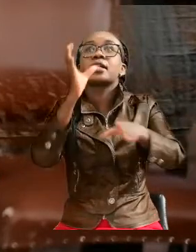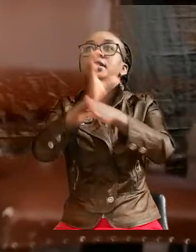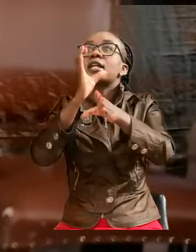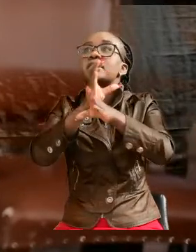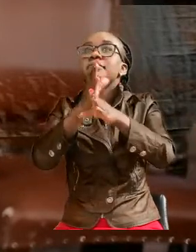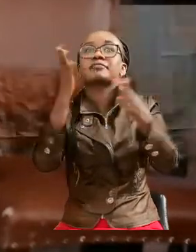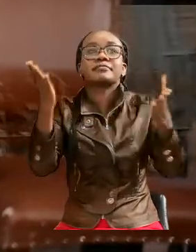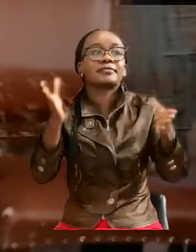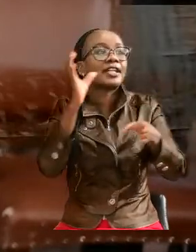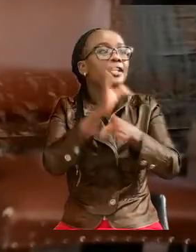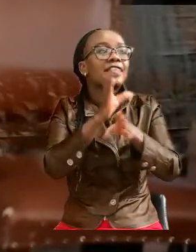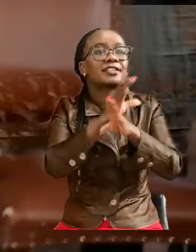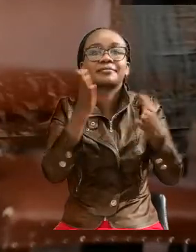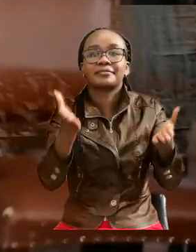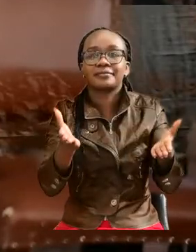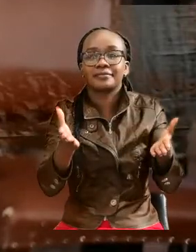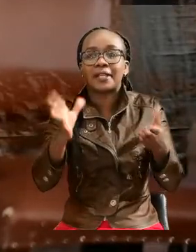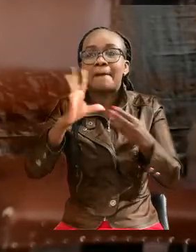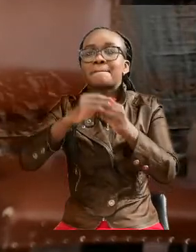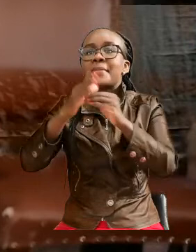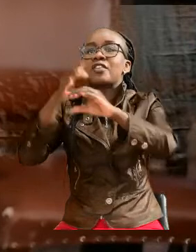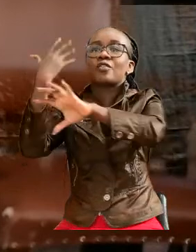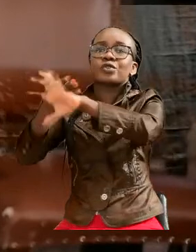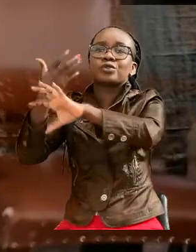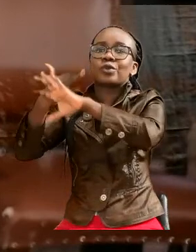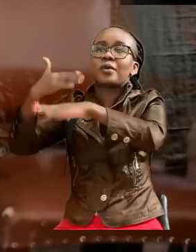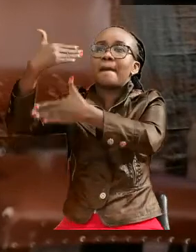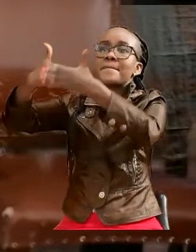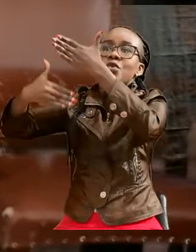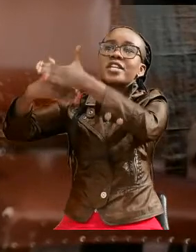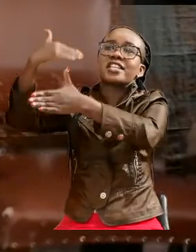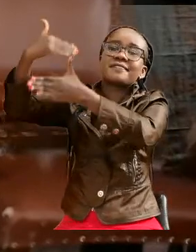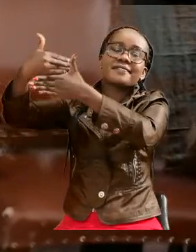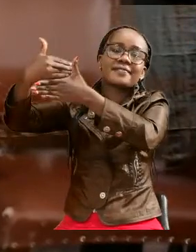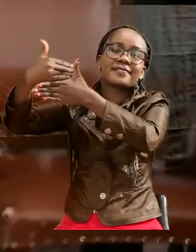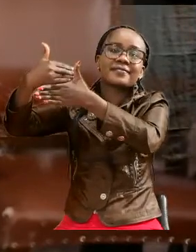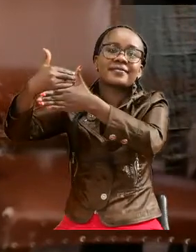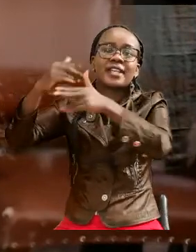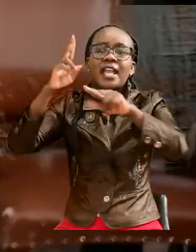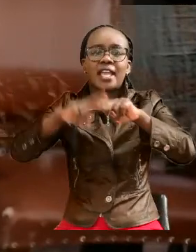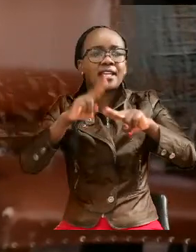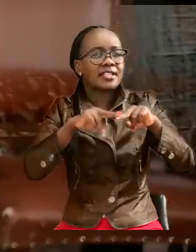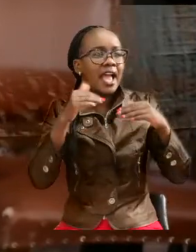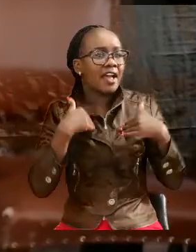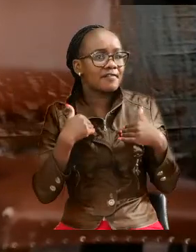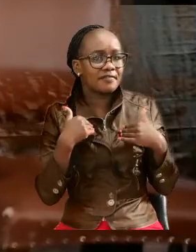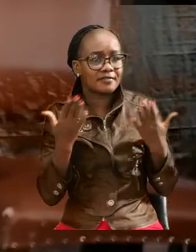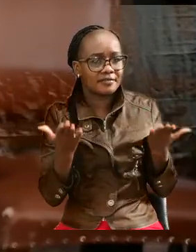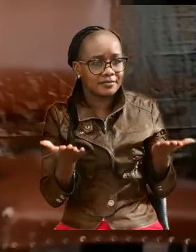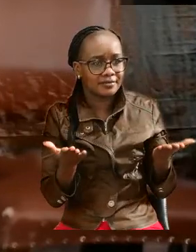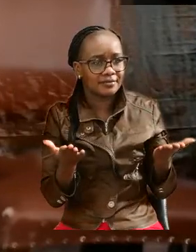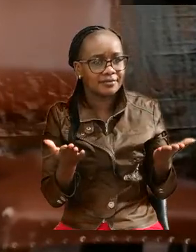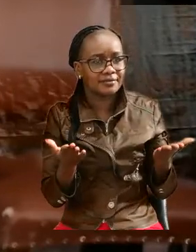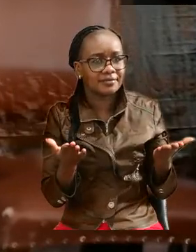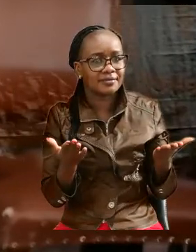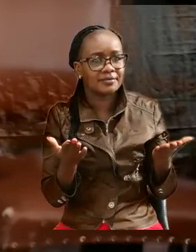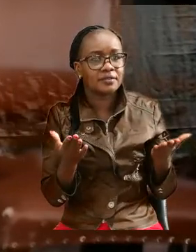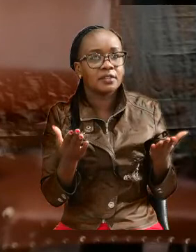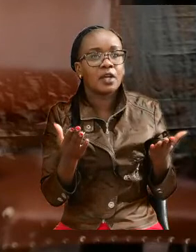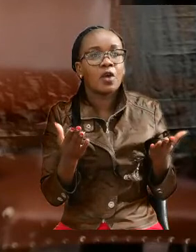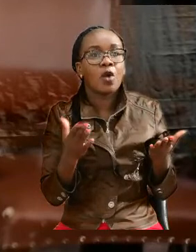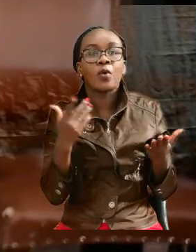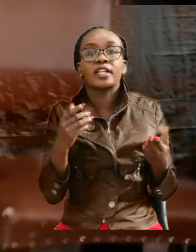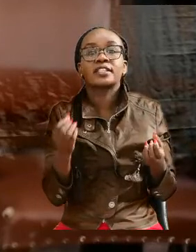raised platform made of stones, metal, dirt, or wood, on which